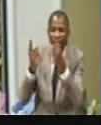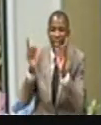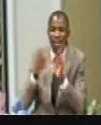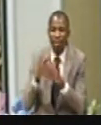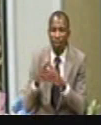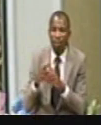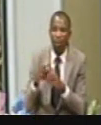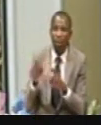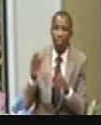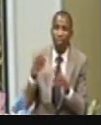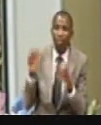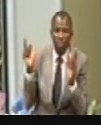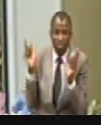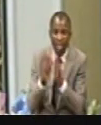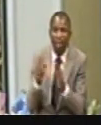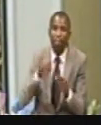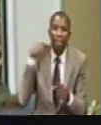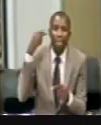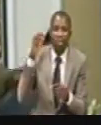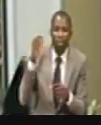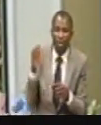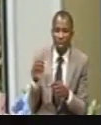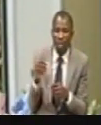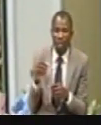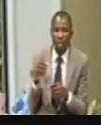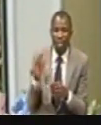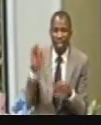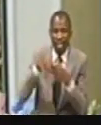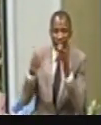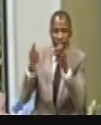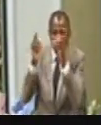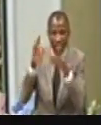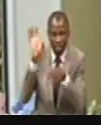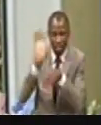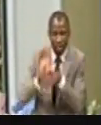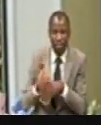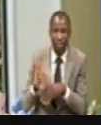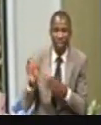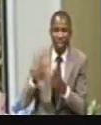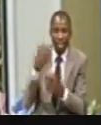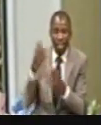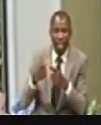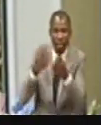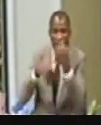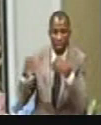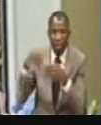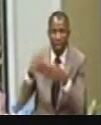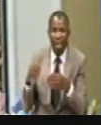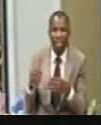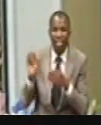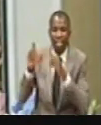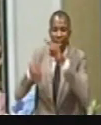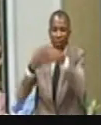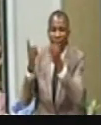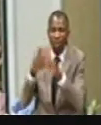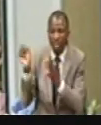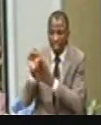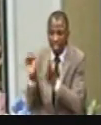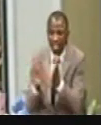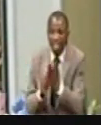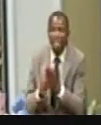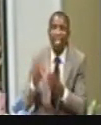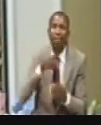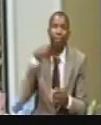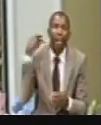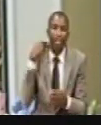pastor, Pastor Daminoba. He's here present. He prayed for me and counseled that I will use my two eyes to do the work of